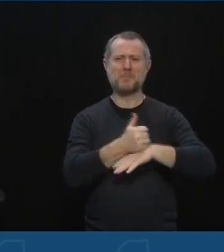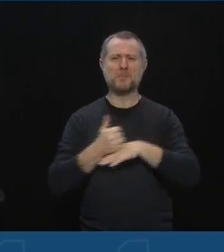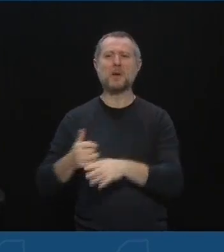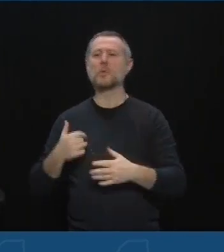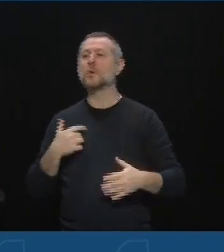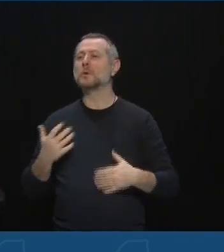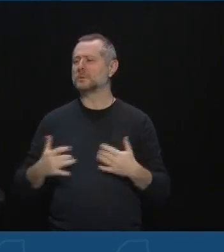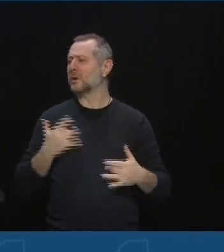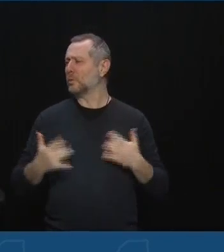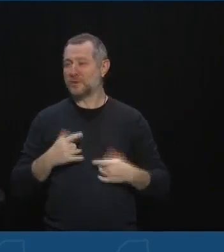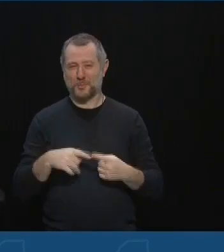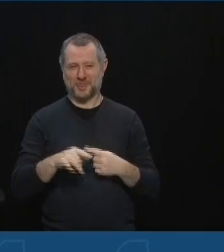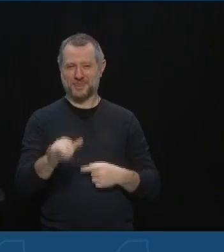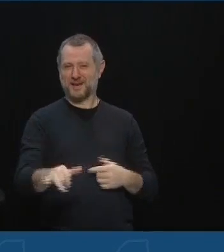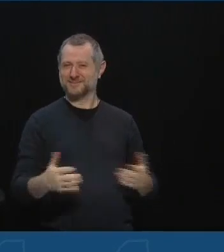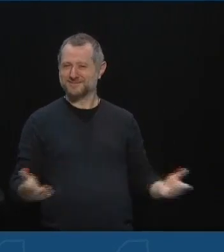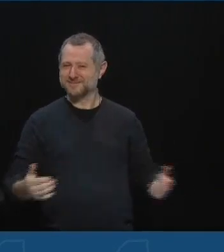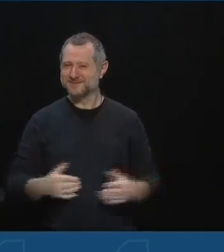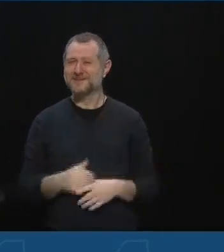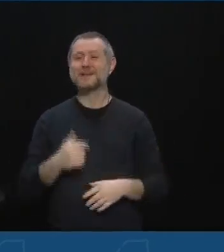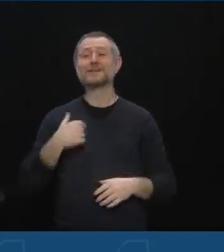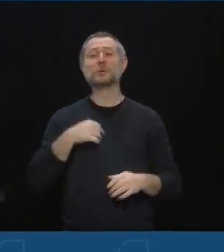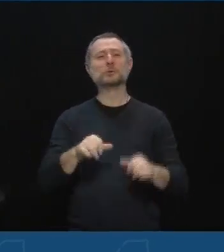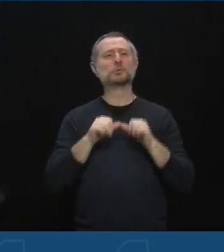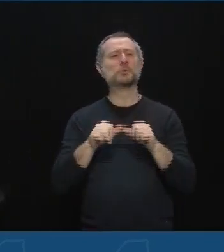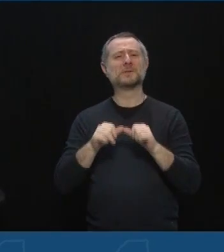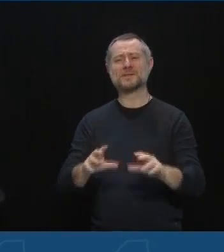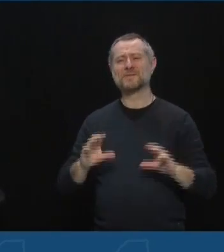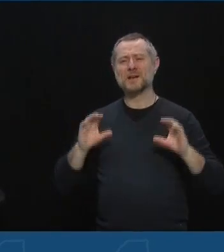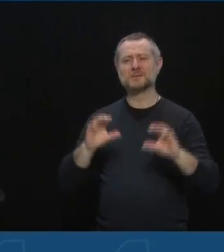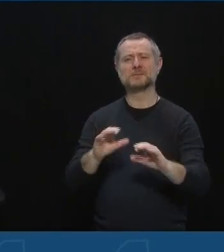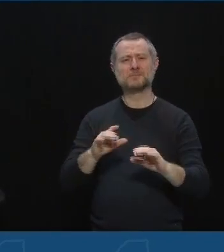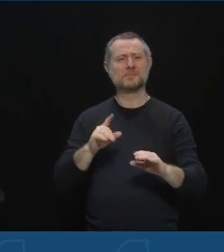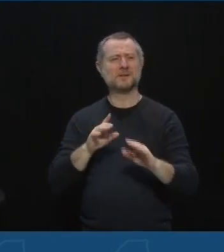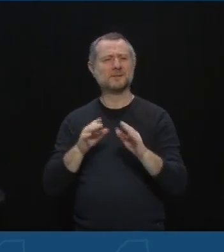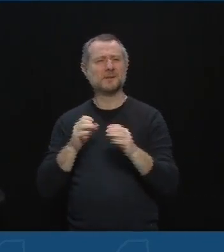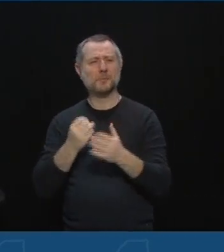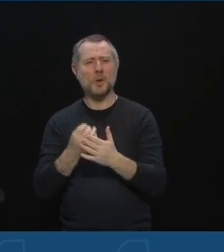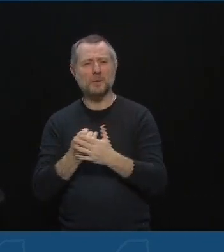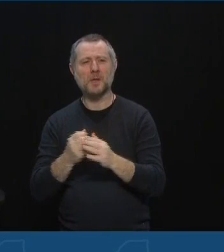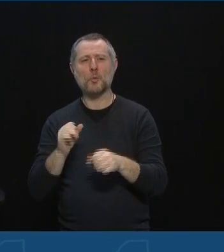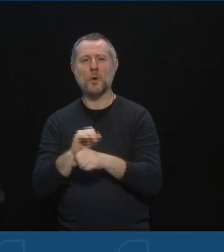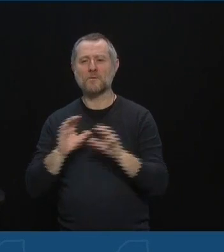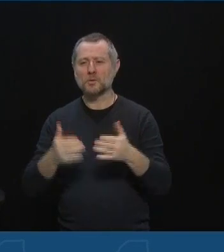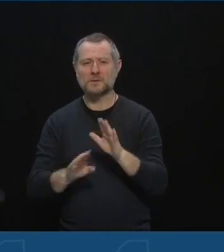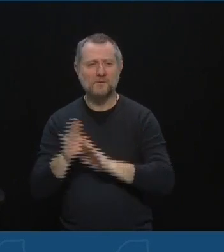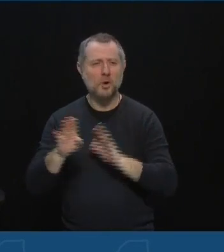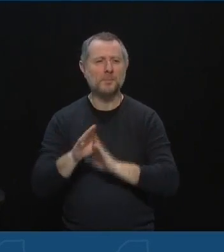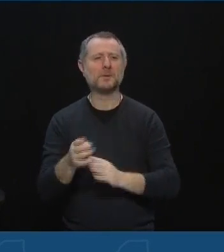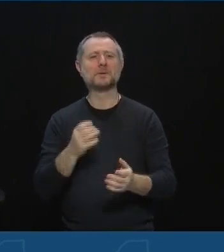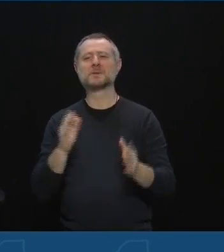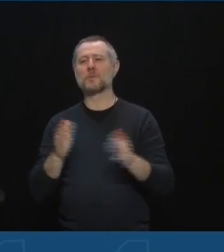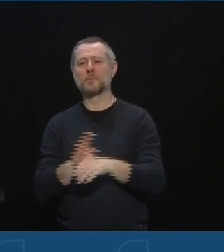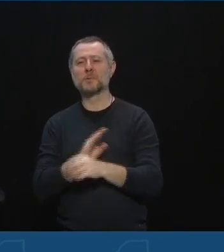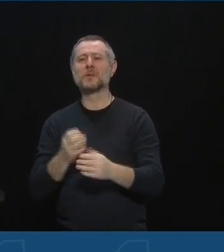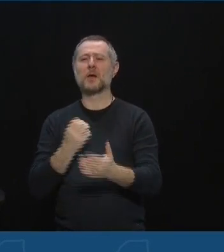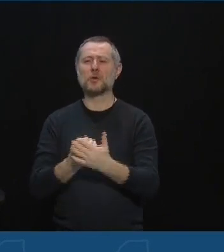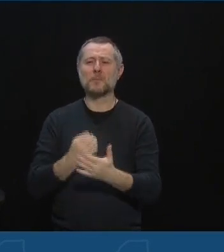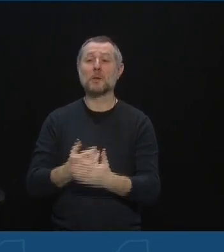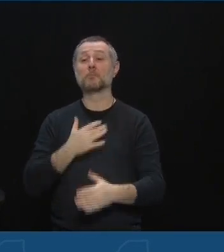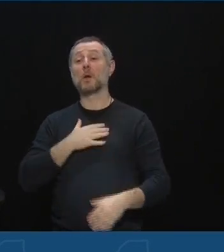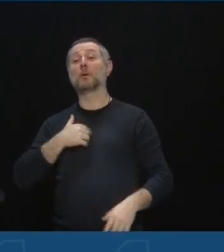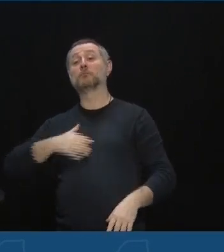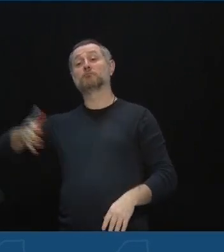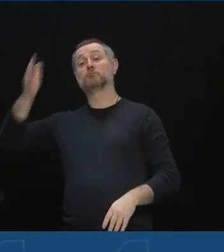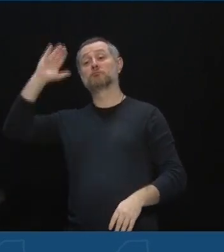excited about that as well. So we're going to continue investing in workforce development and the economy. I said in my State of the State, I want to have